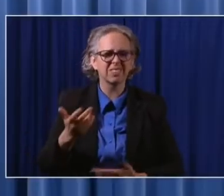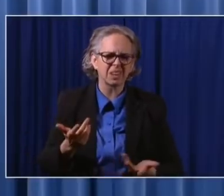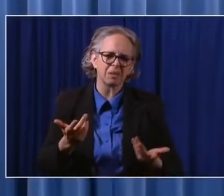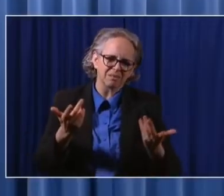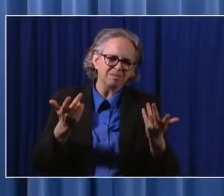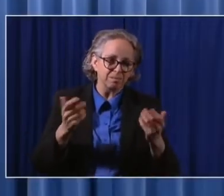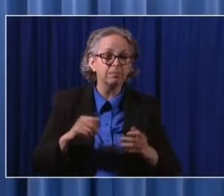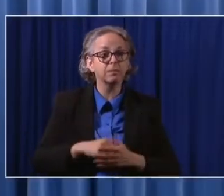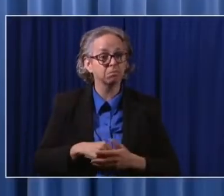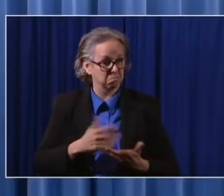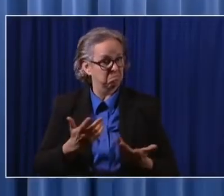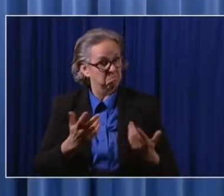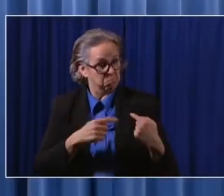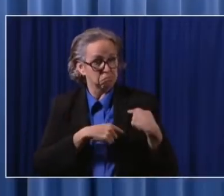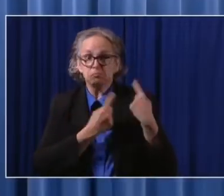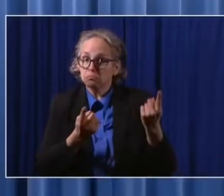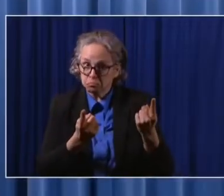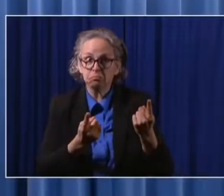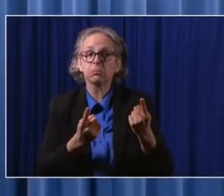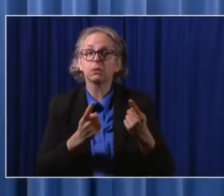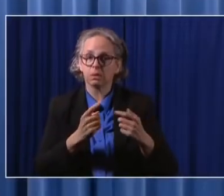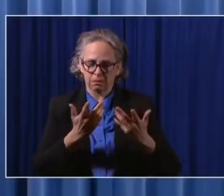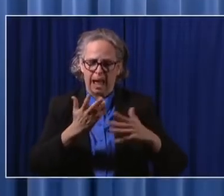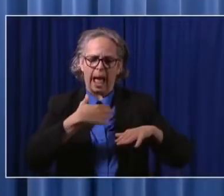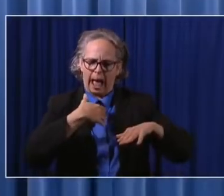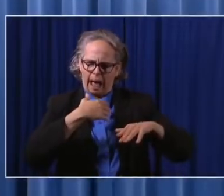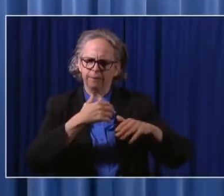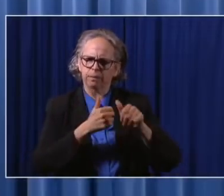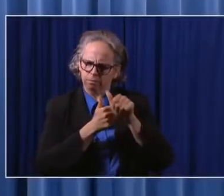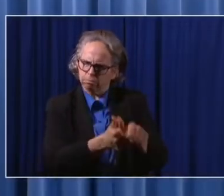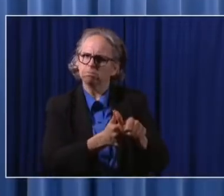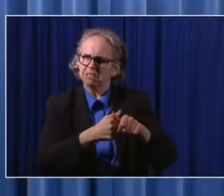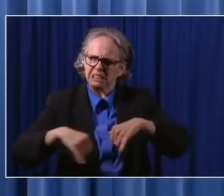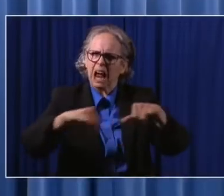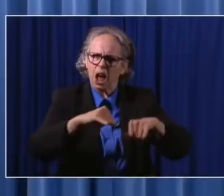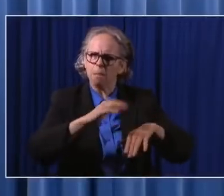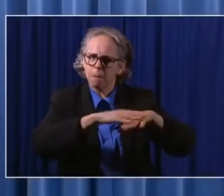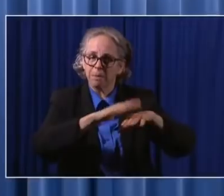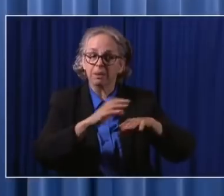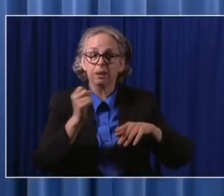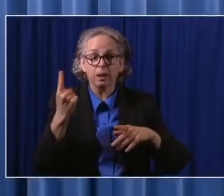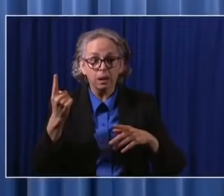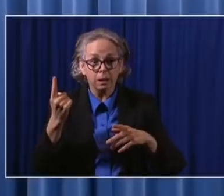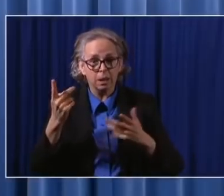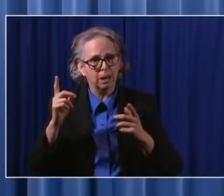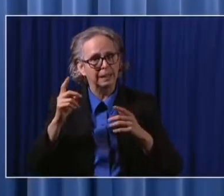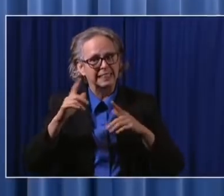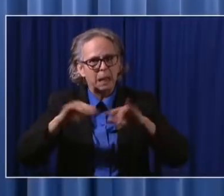education communities continue to educate students and prevent the spread of COVID-19.